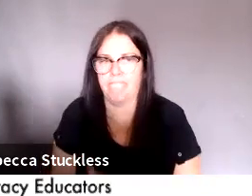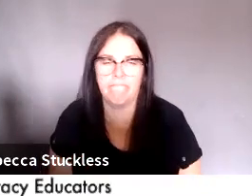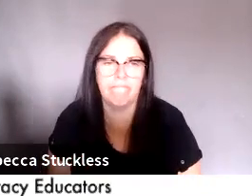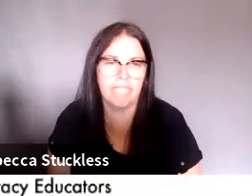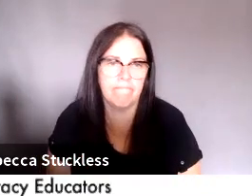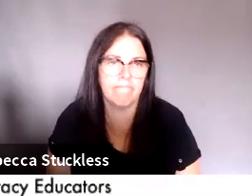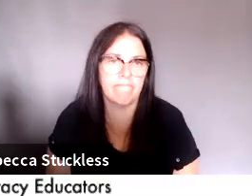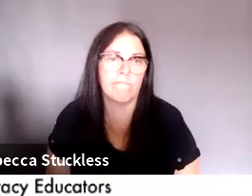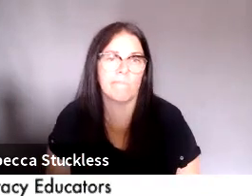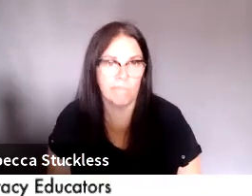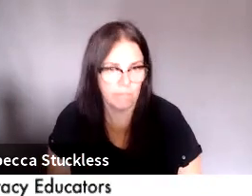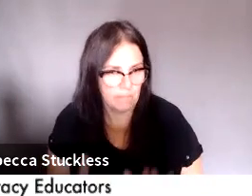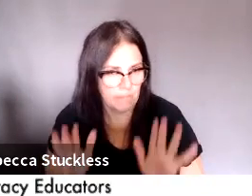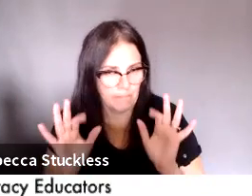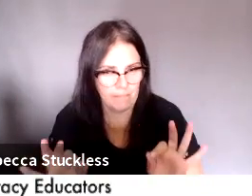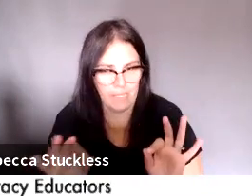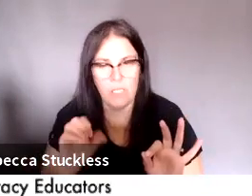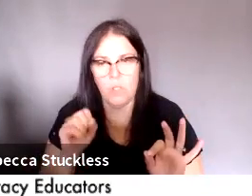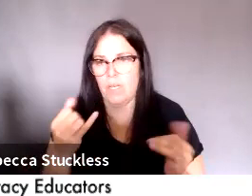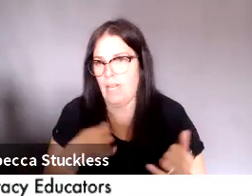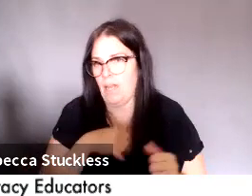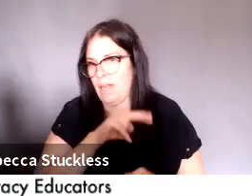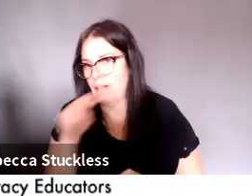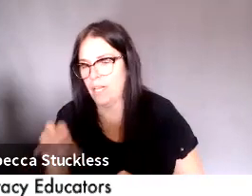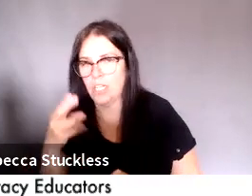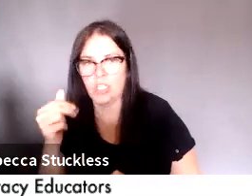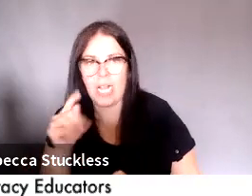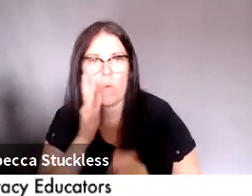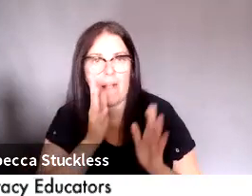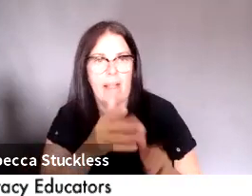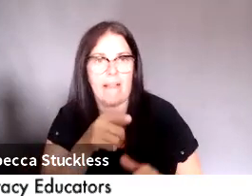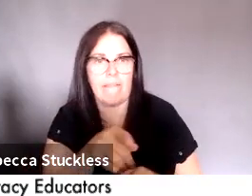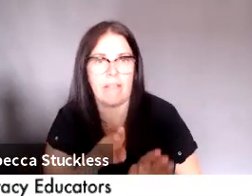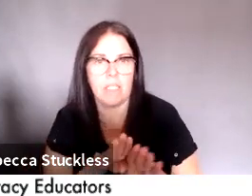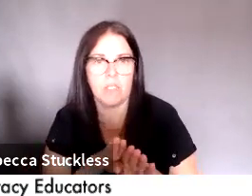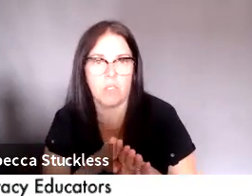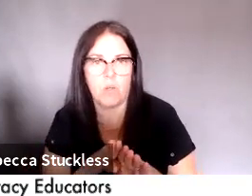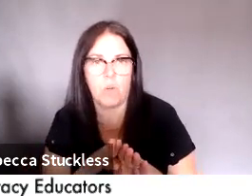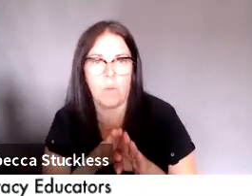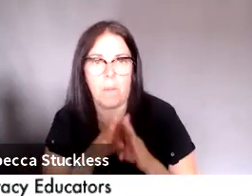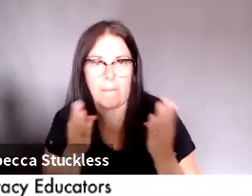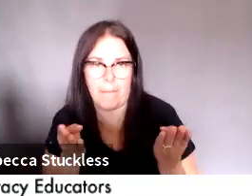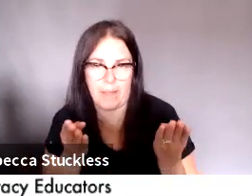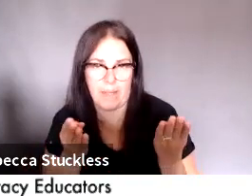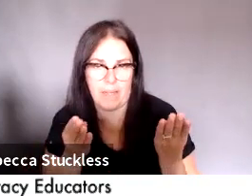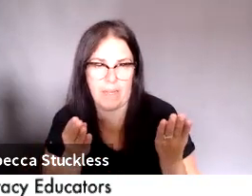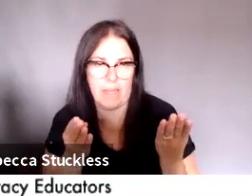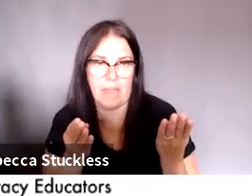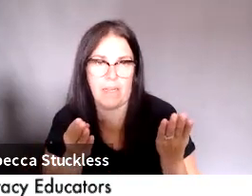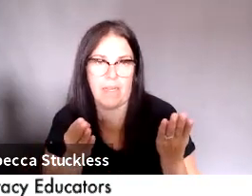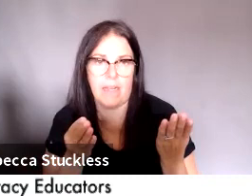So with that, I'm going to take a quick look back at the chat while I leave this slide up. I want